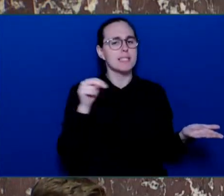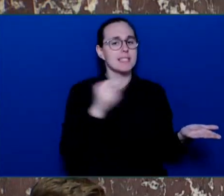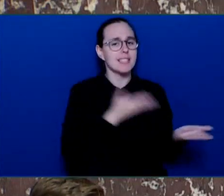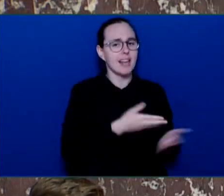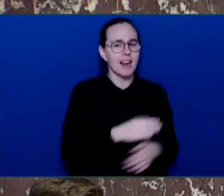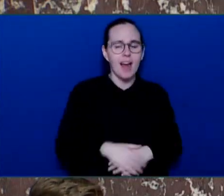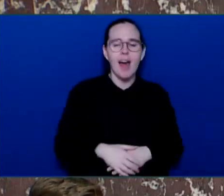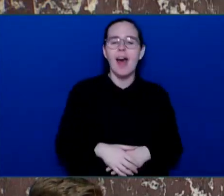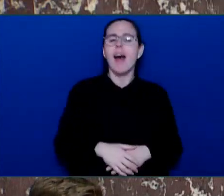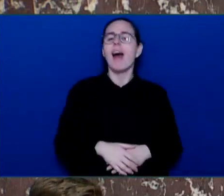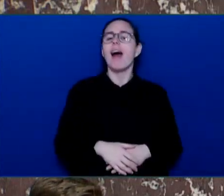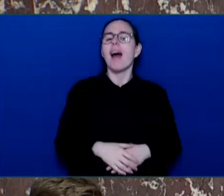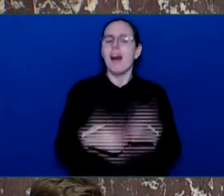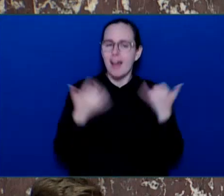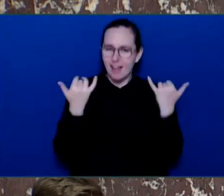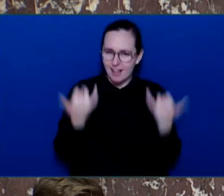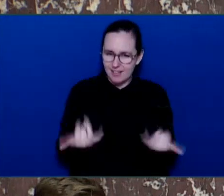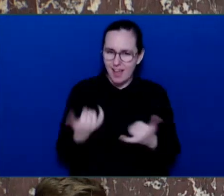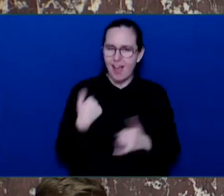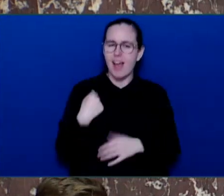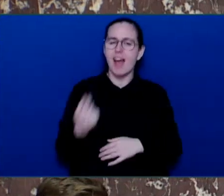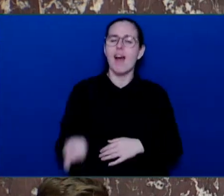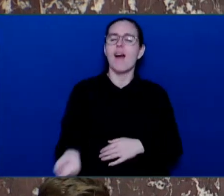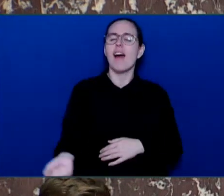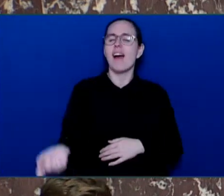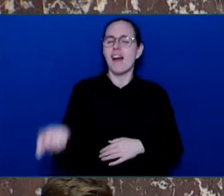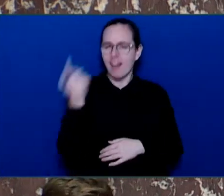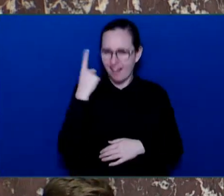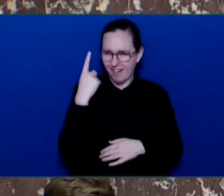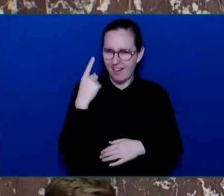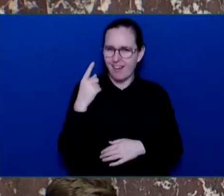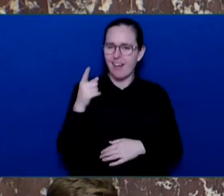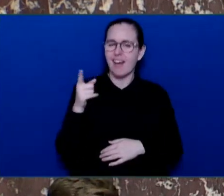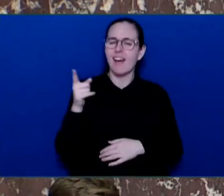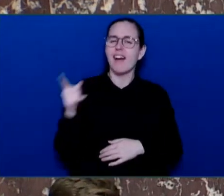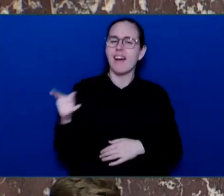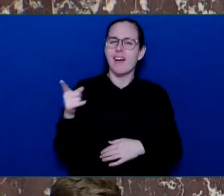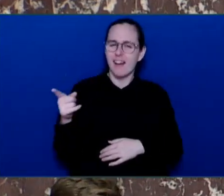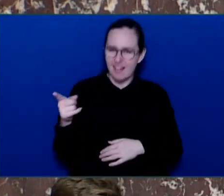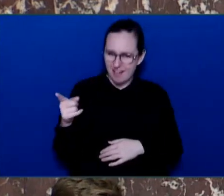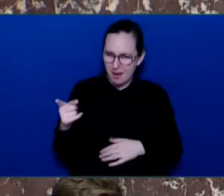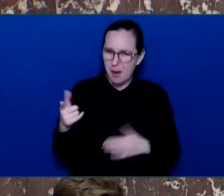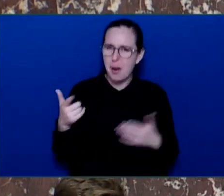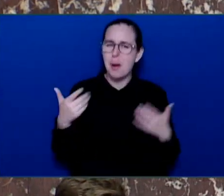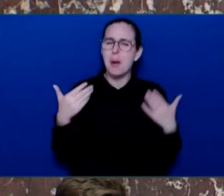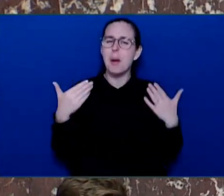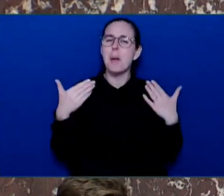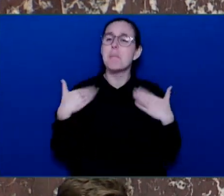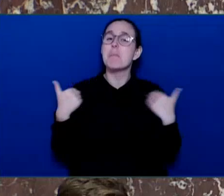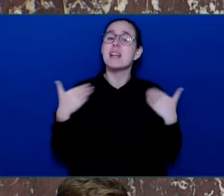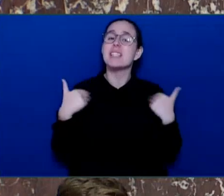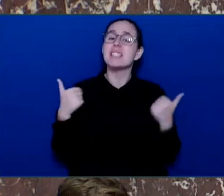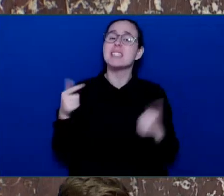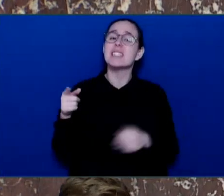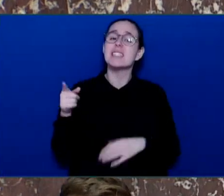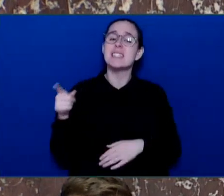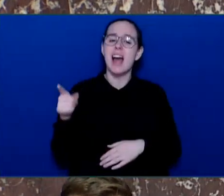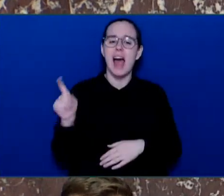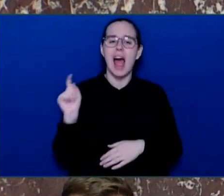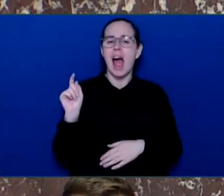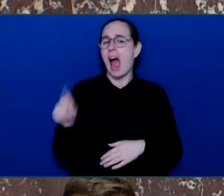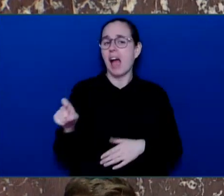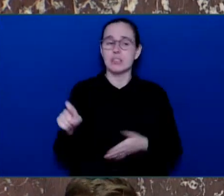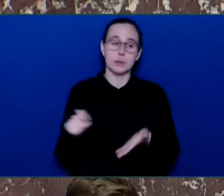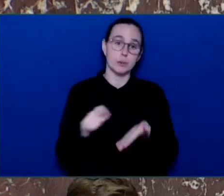a note saying, help the Premier understand the scale. Because the Premier, based on his previous answers, certainly doesn't understand we don't have